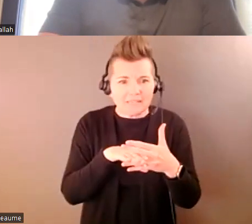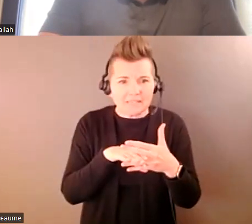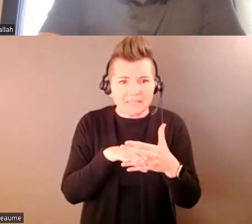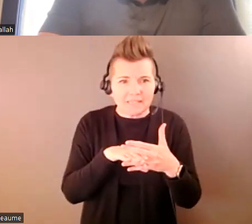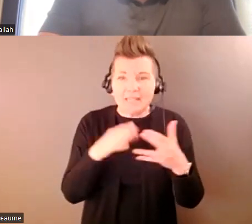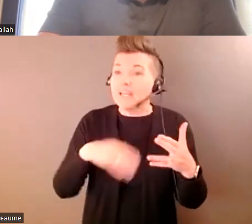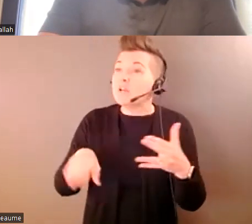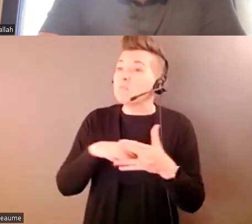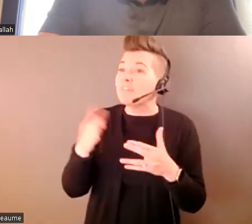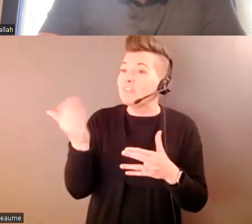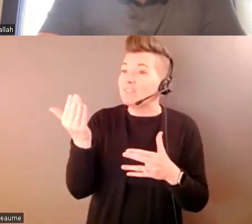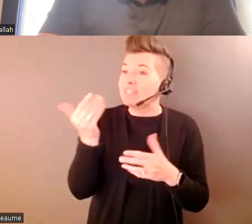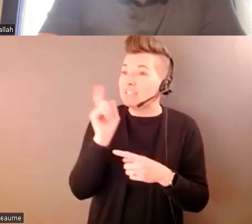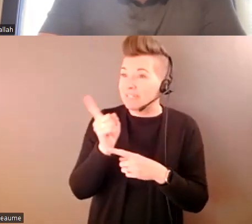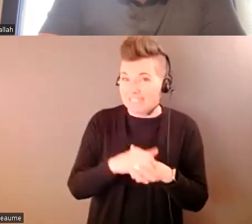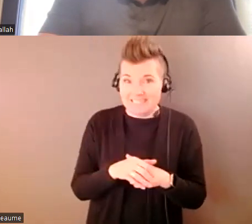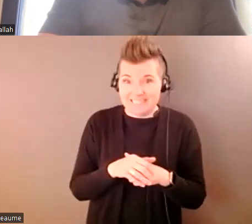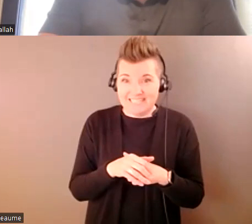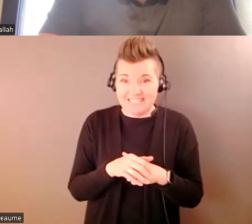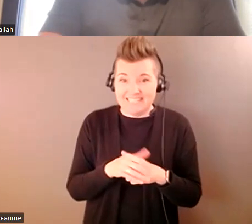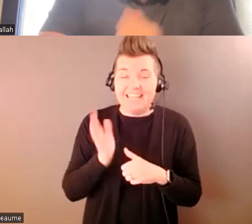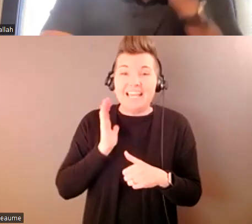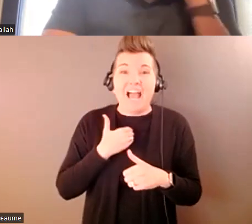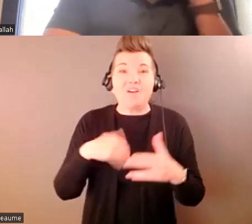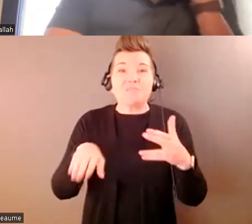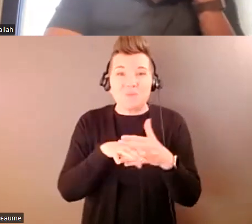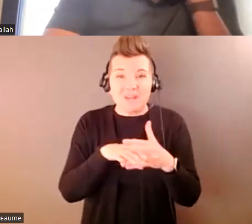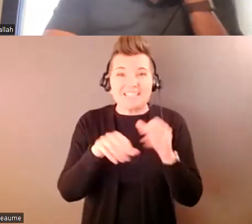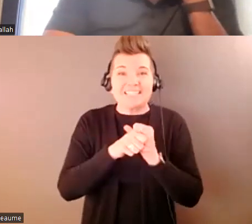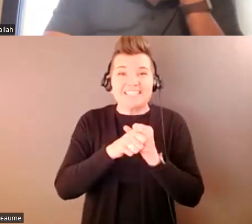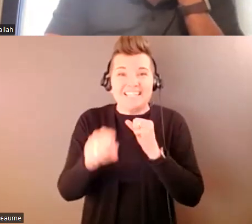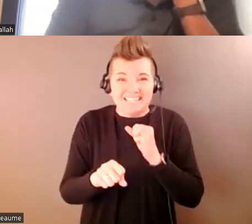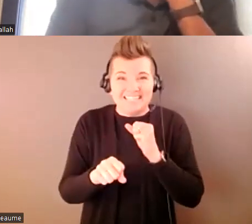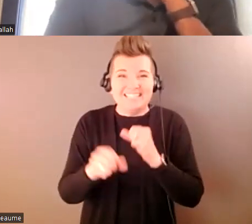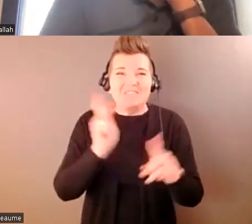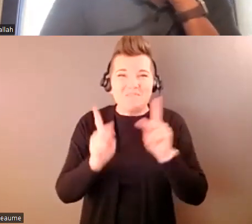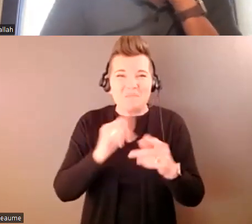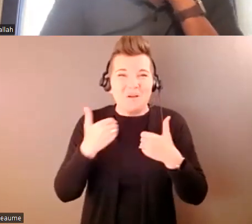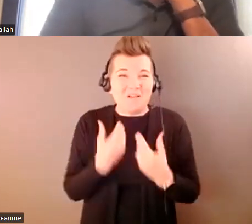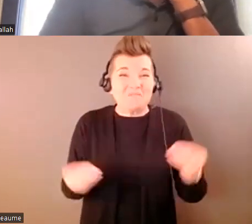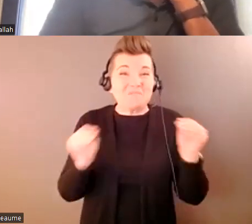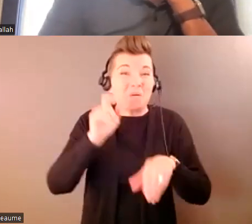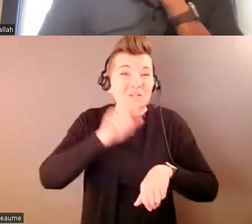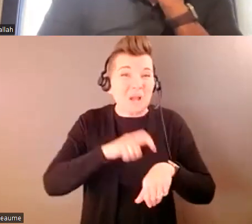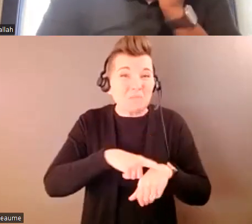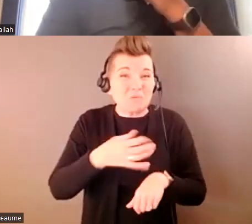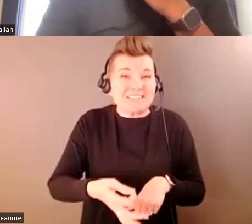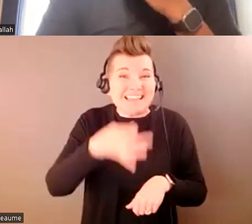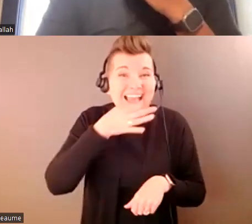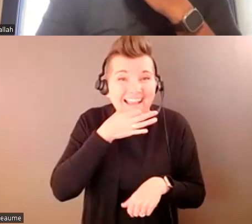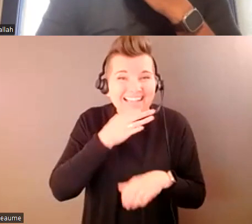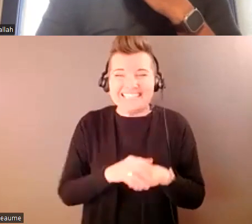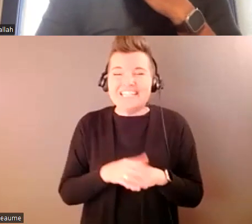have 15 minutes. We've been extending the breaks between sessions so people have more time for more snacks. So we'll see you all